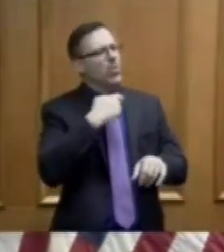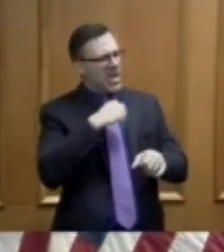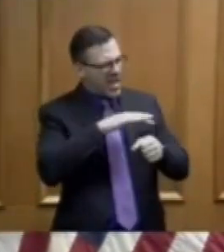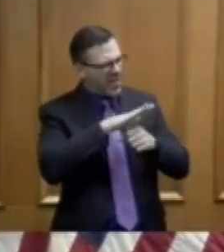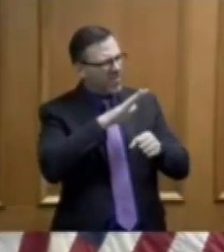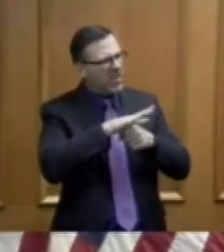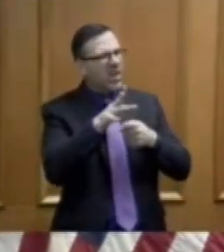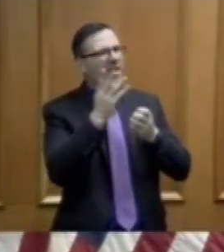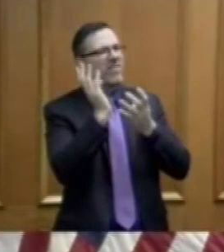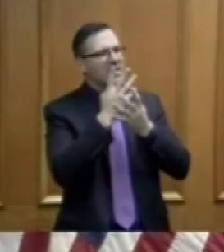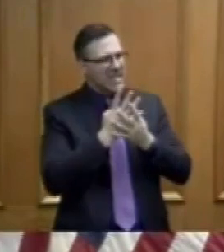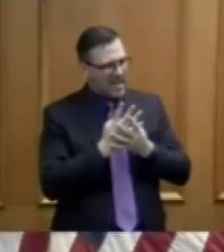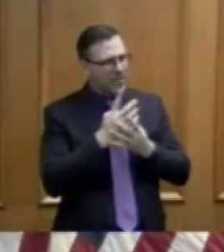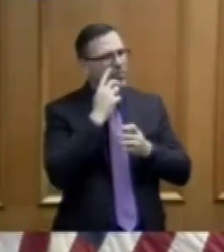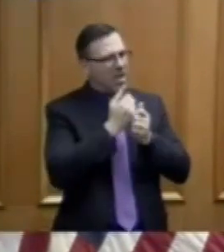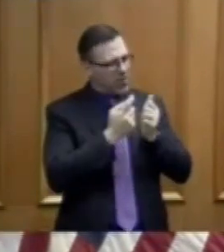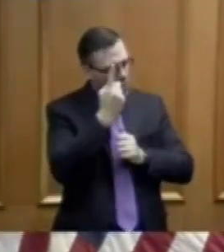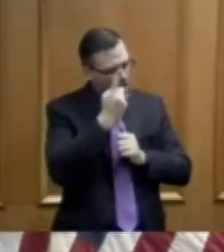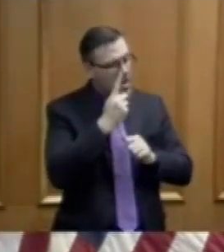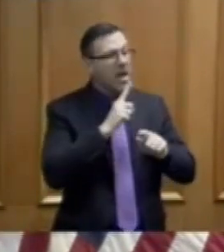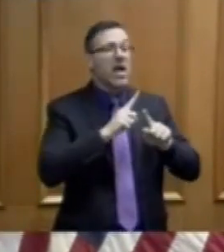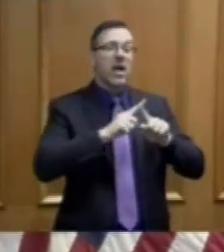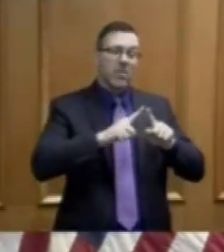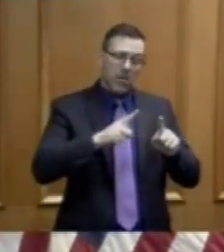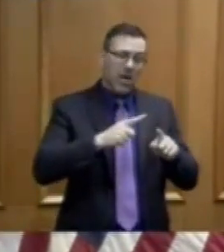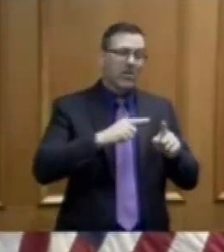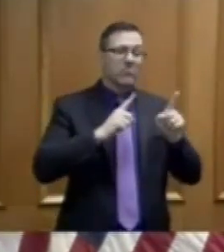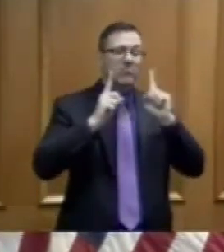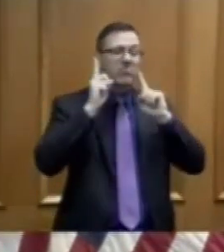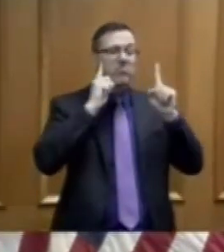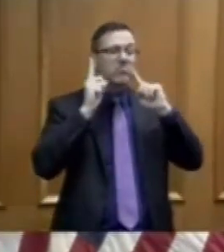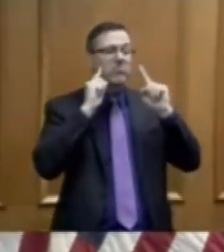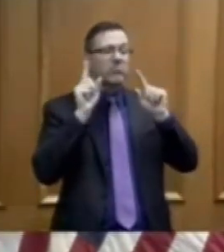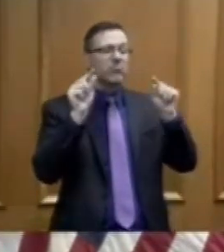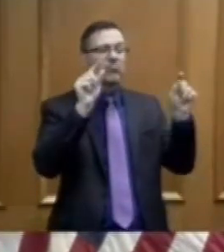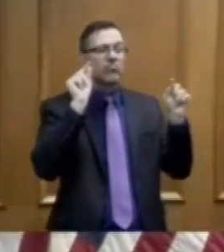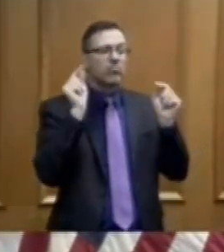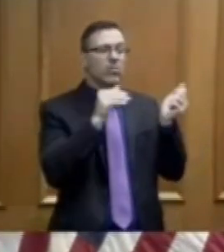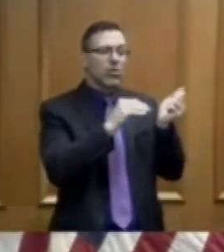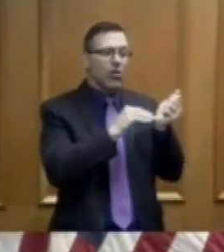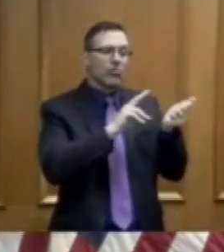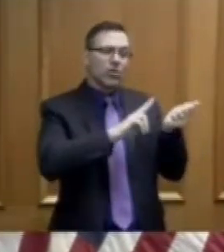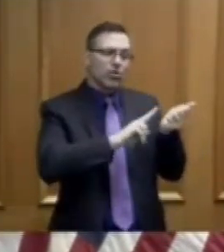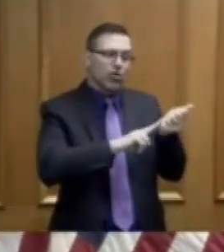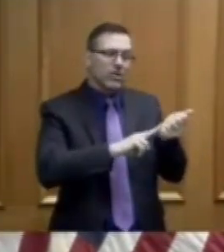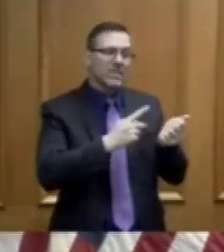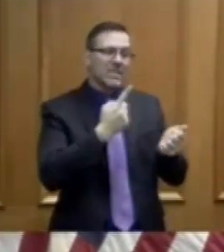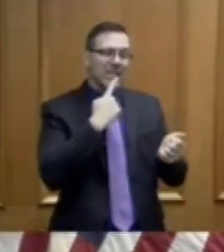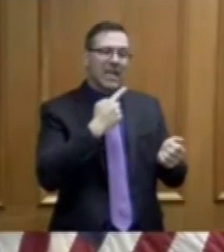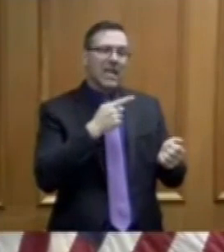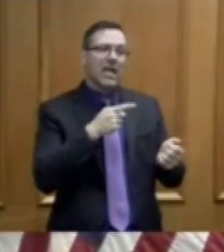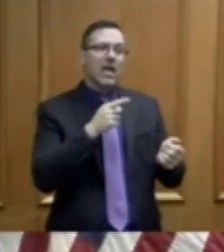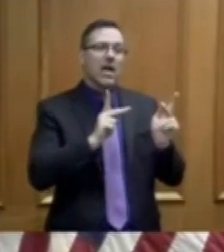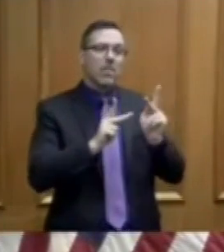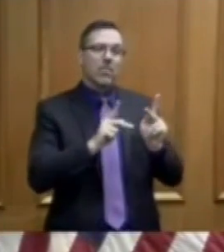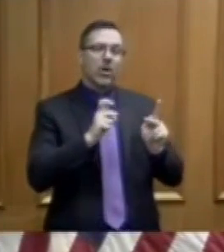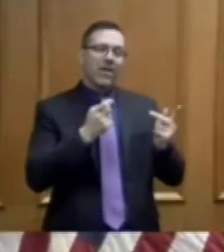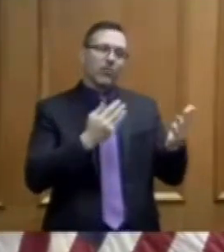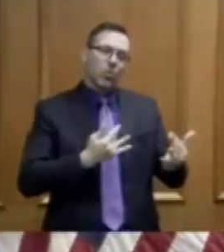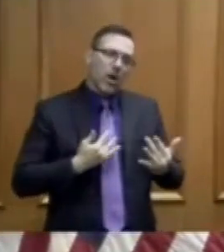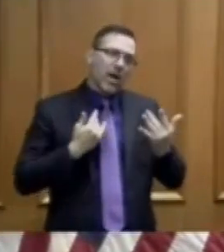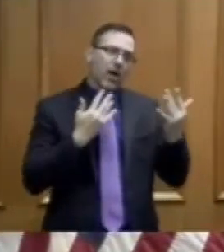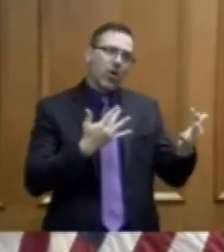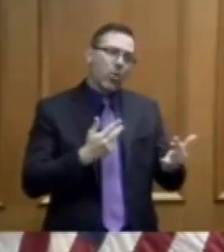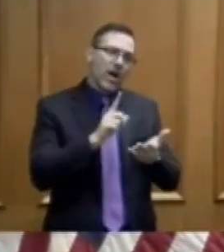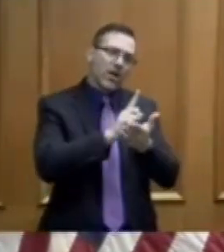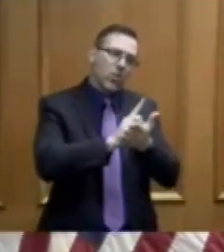But what we are hearing a lot from healthcare workers is that they are waiting weeks to get their test results back. So